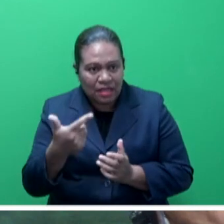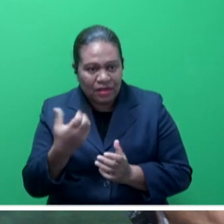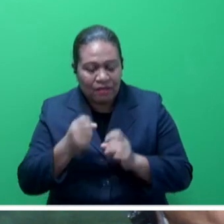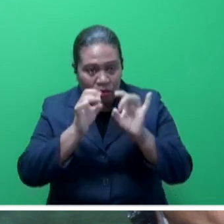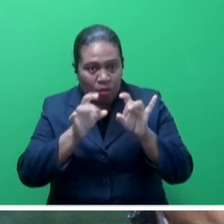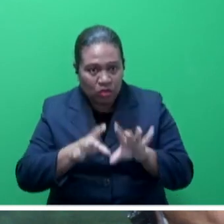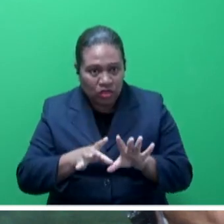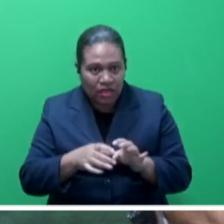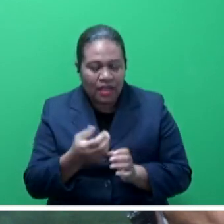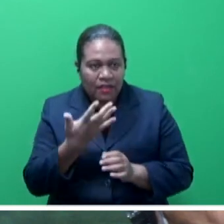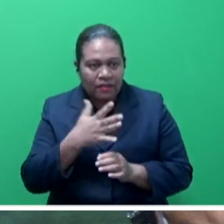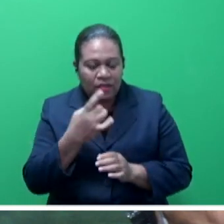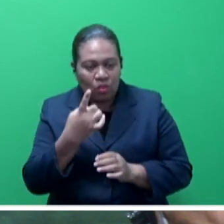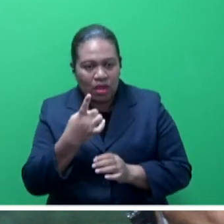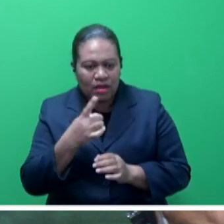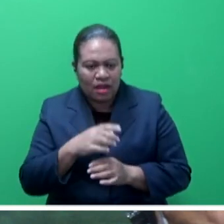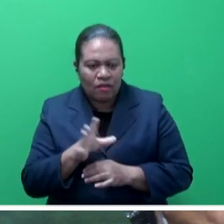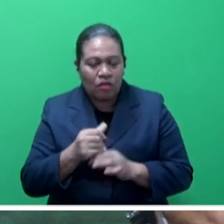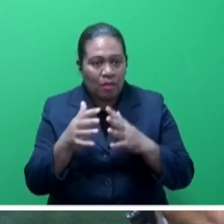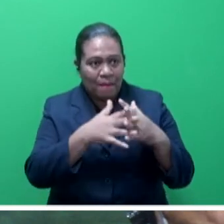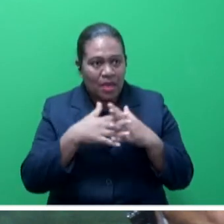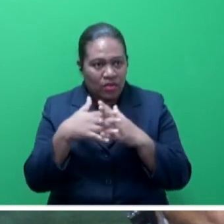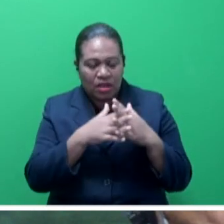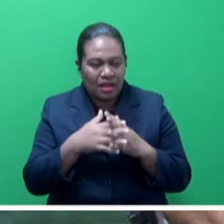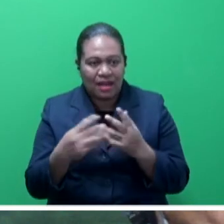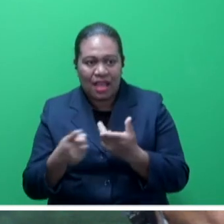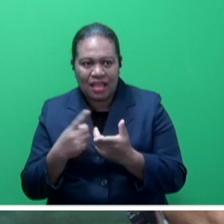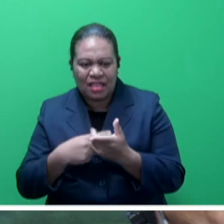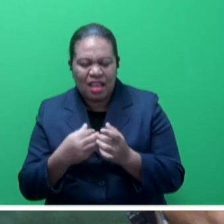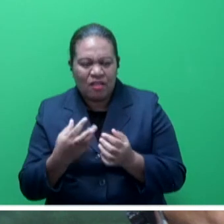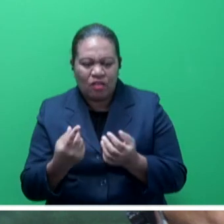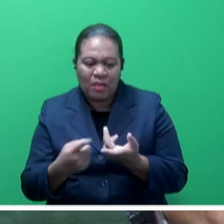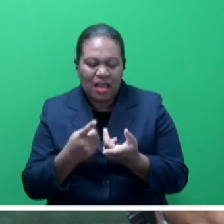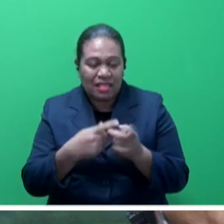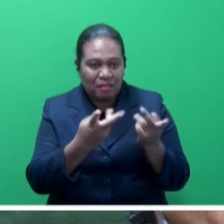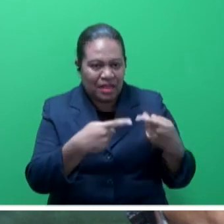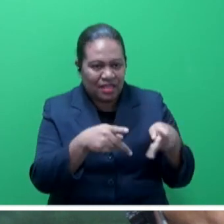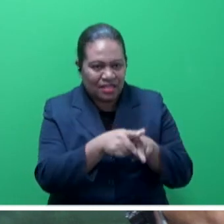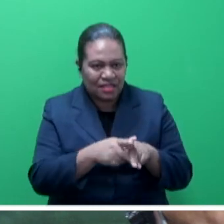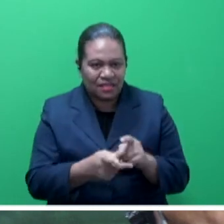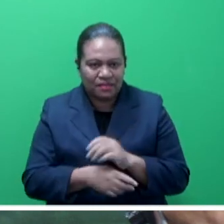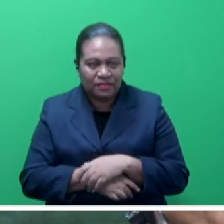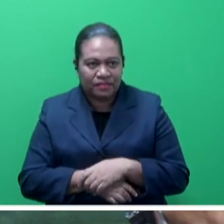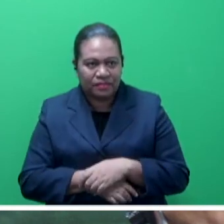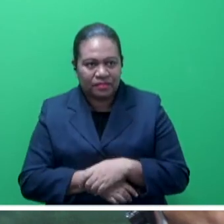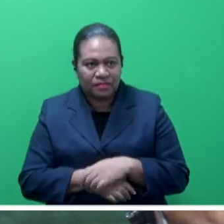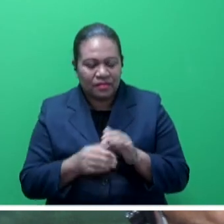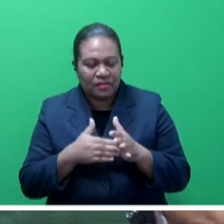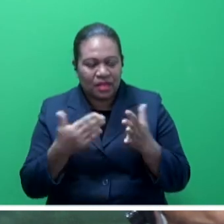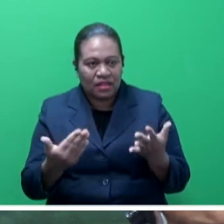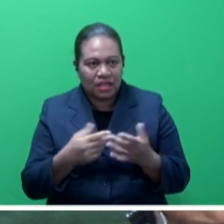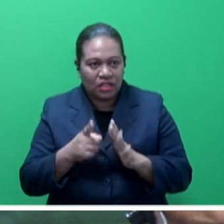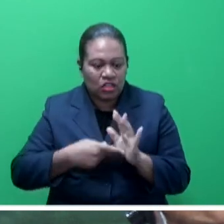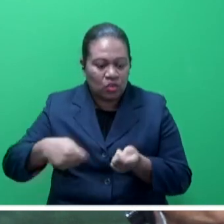Australians, 15.1% from the USA, the rest from other source destinations, Mr. Speaker, sir. In January 2022,